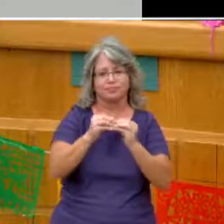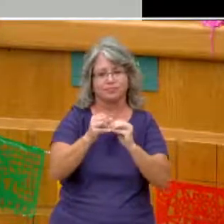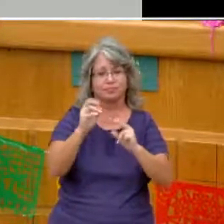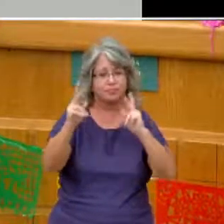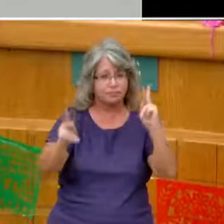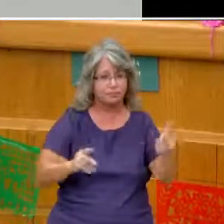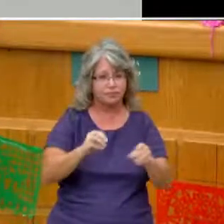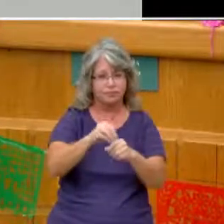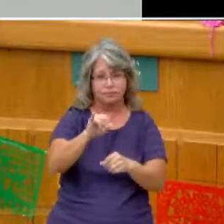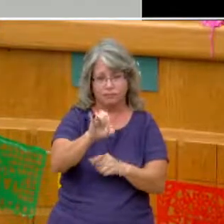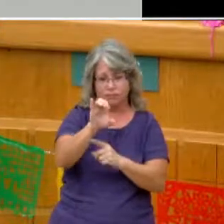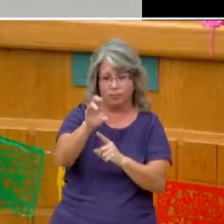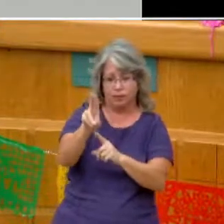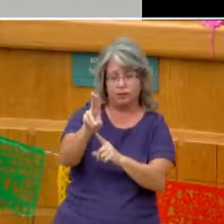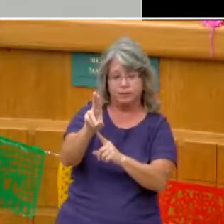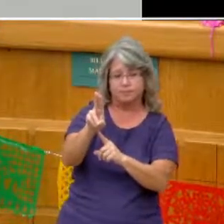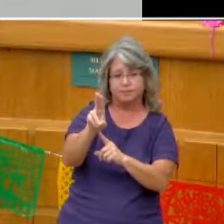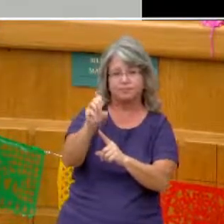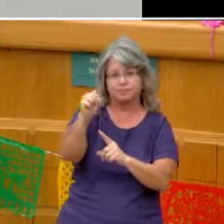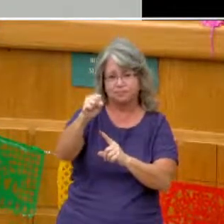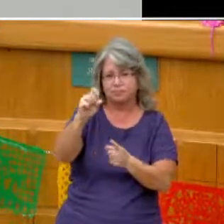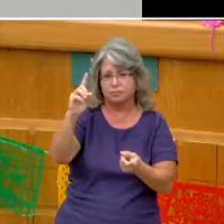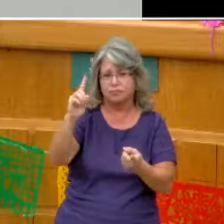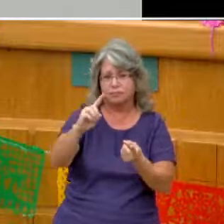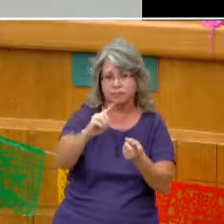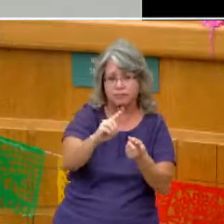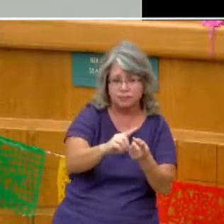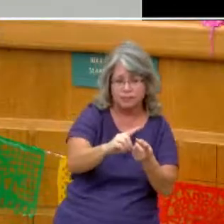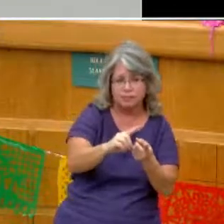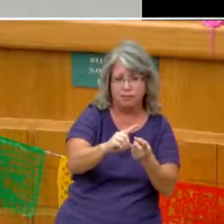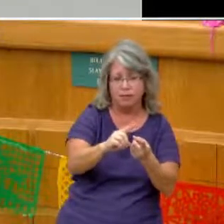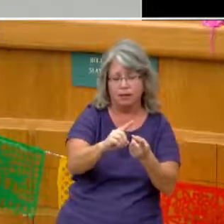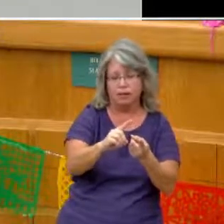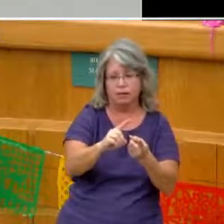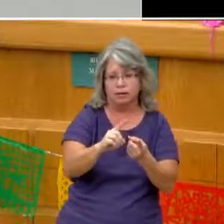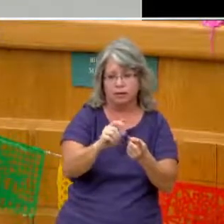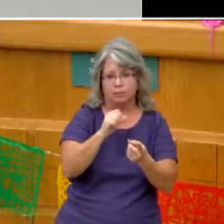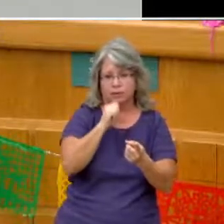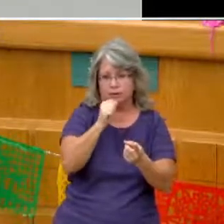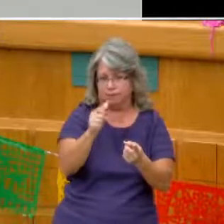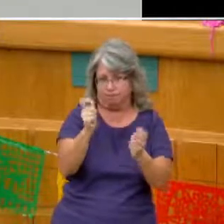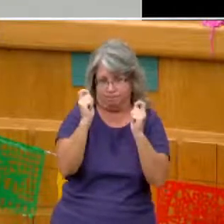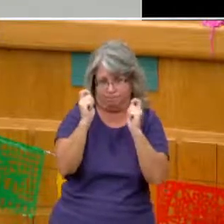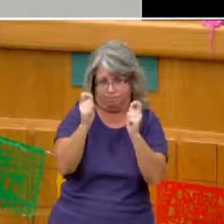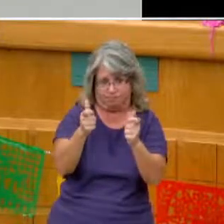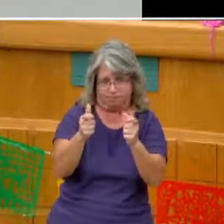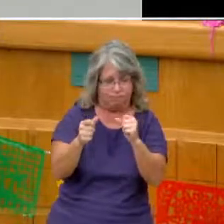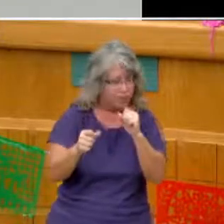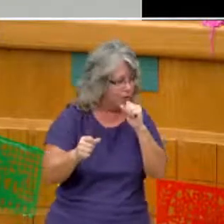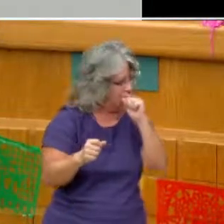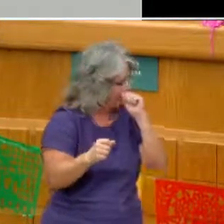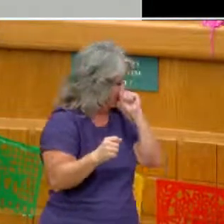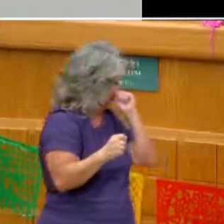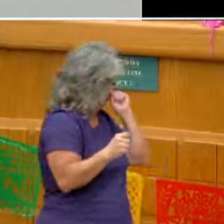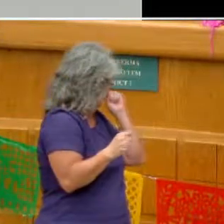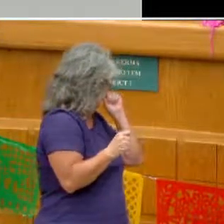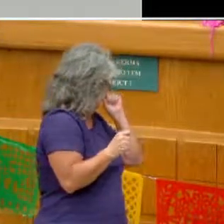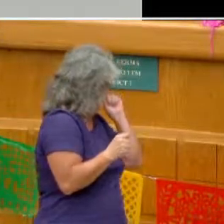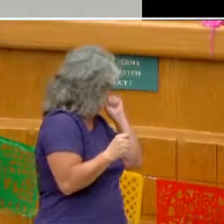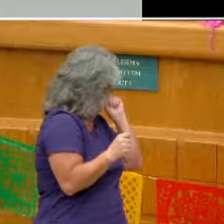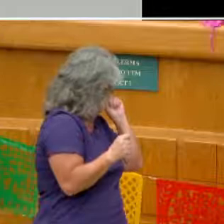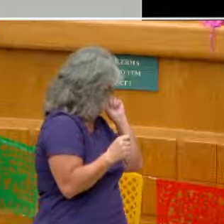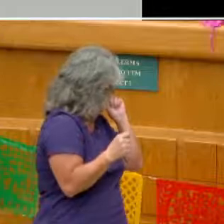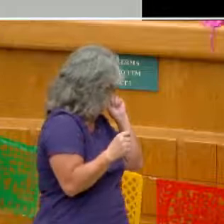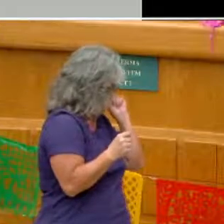projection, and that's good. But it's not coming down that quickly. If you look back to just the winter peak, which is right in the middle of